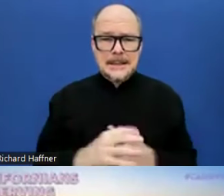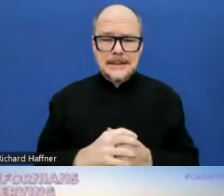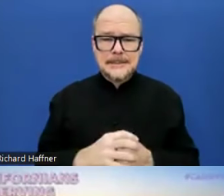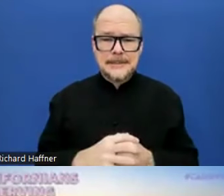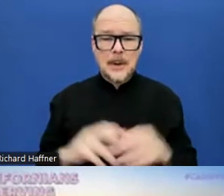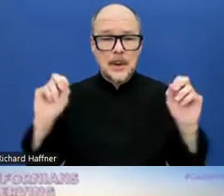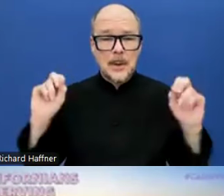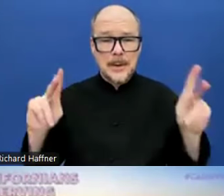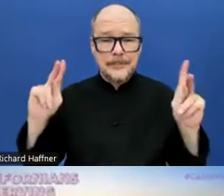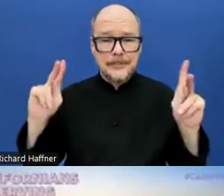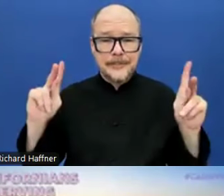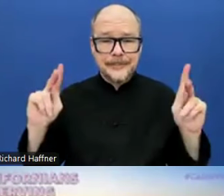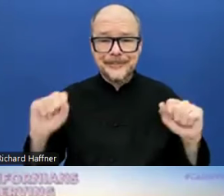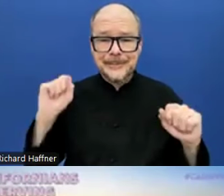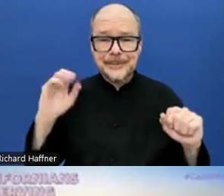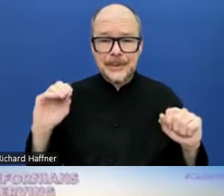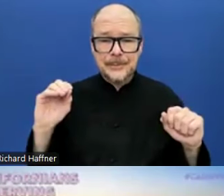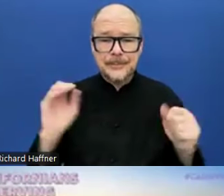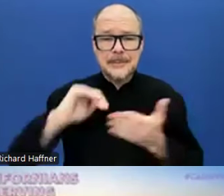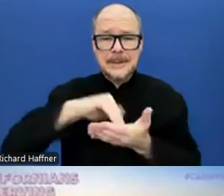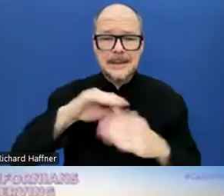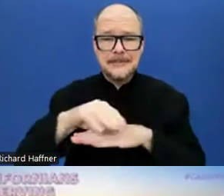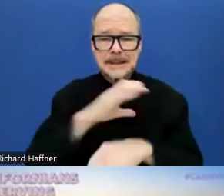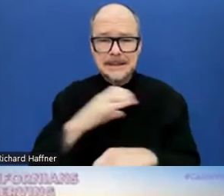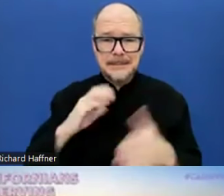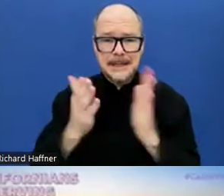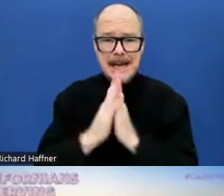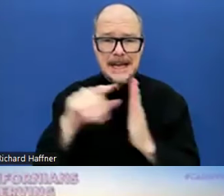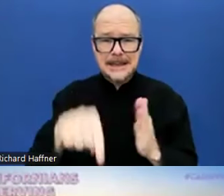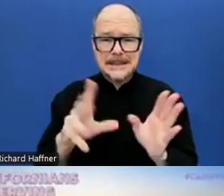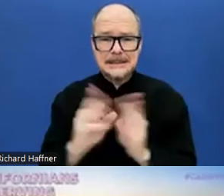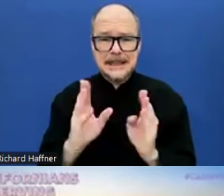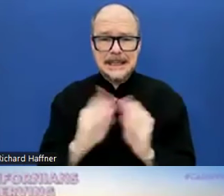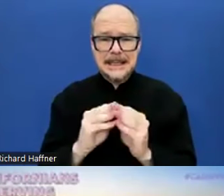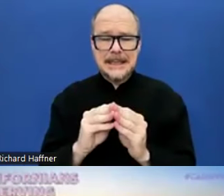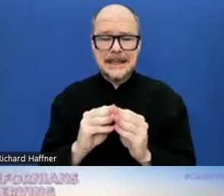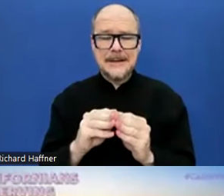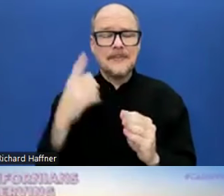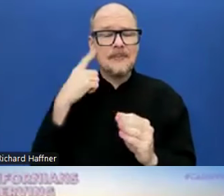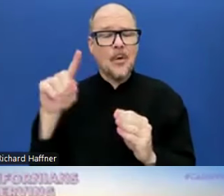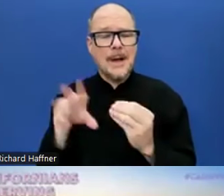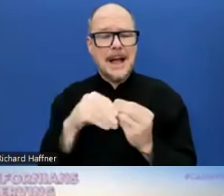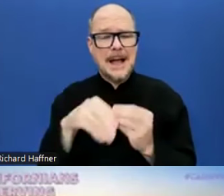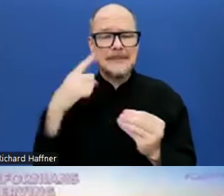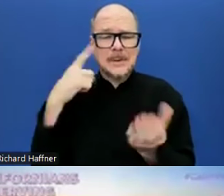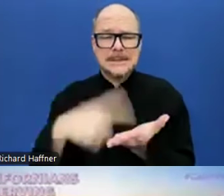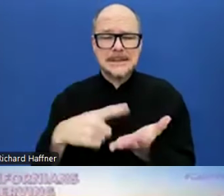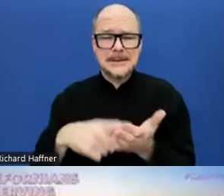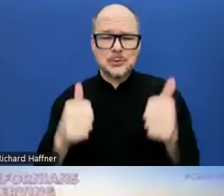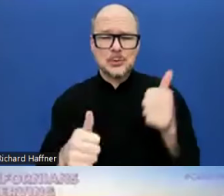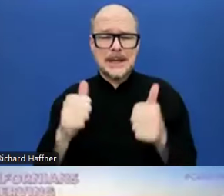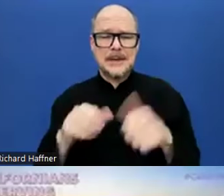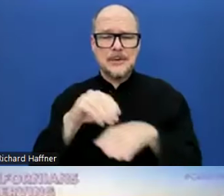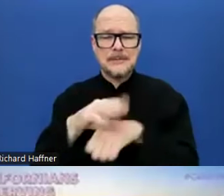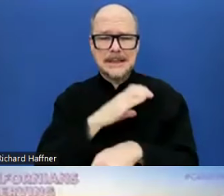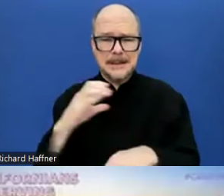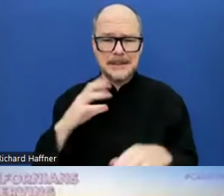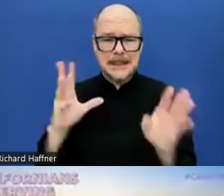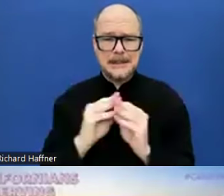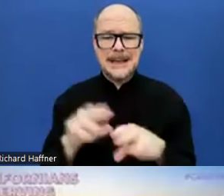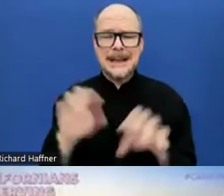Okay, so again, the advisory committee requested this meeting to, among other things, discuss whether the advisory committee can create a